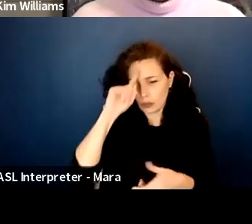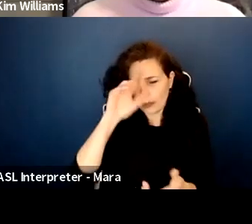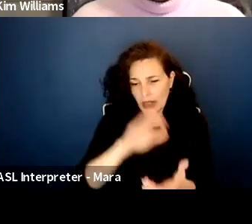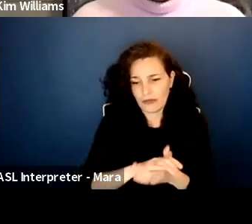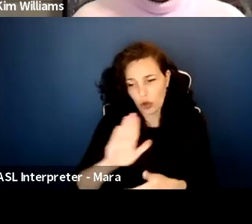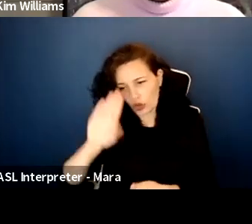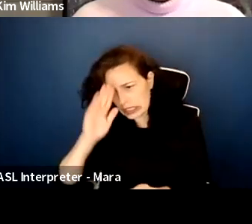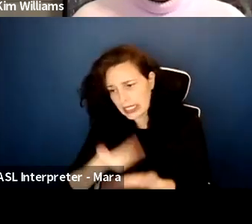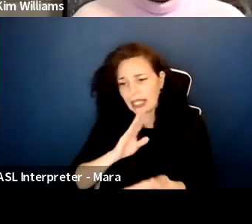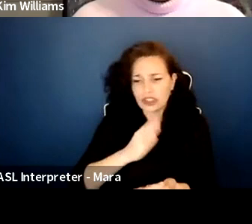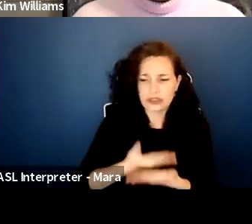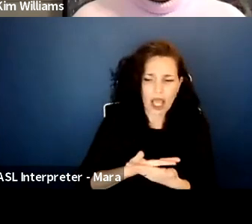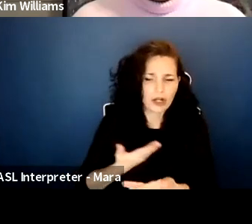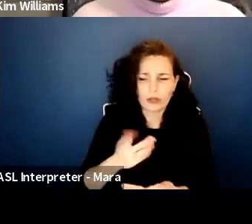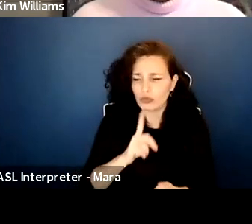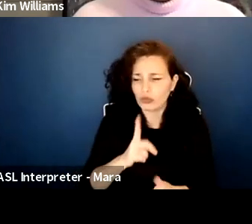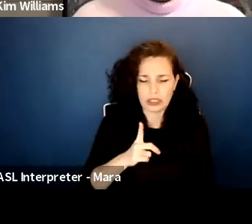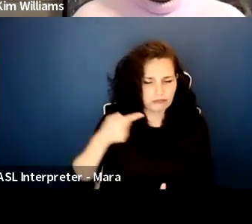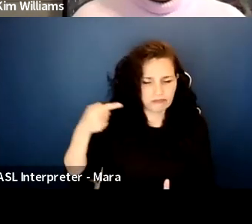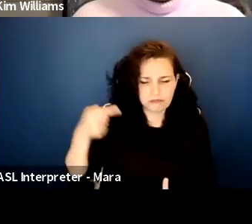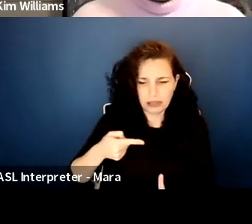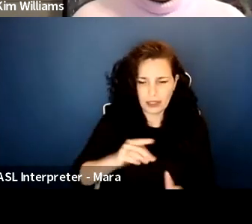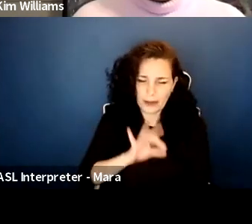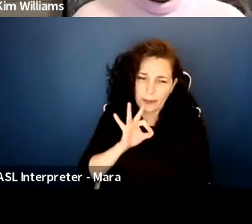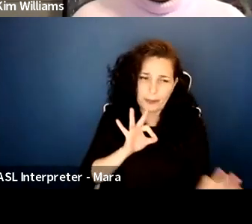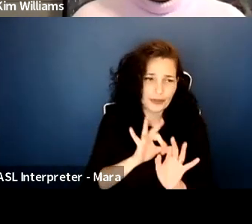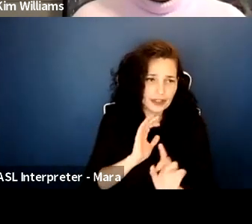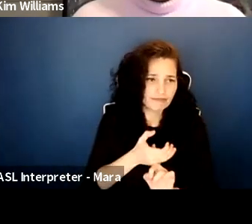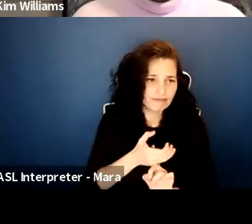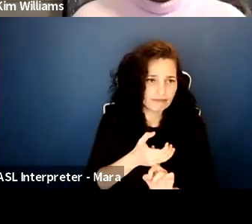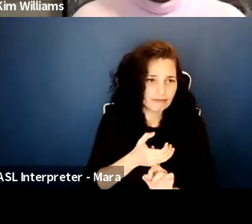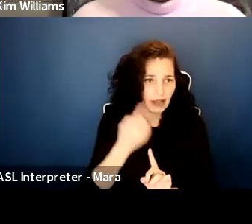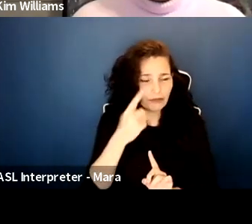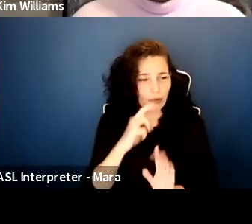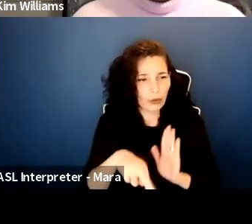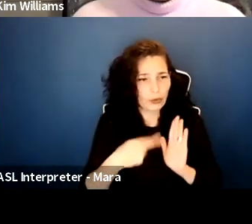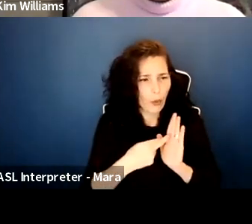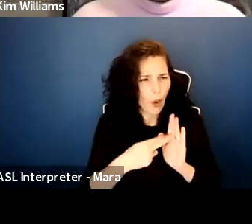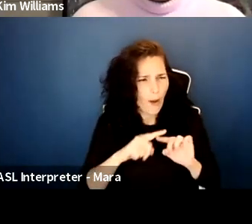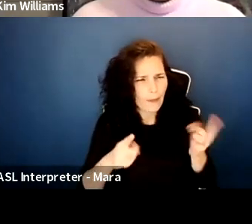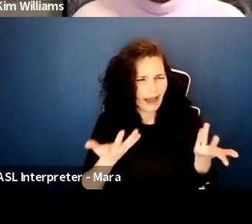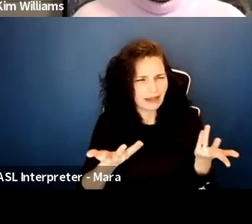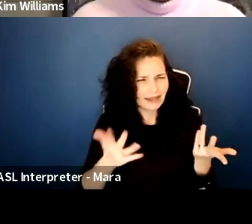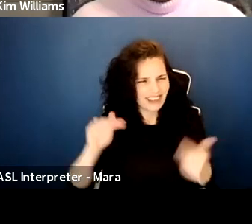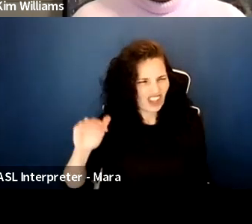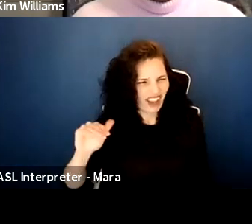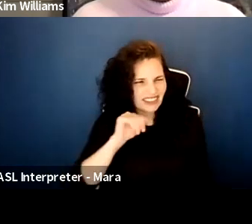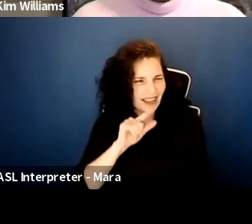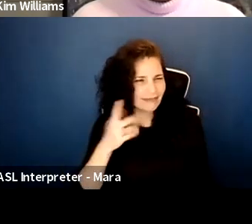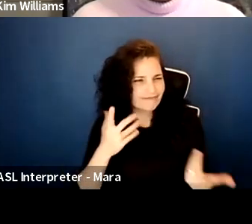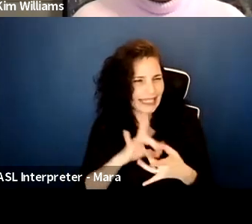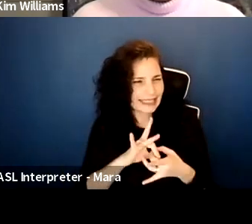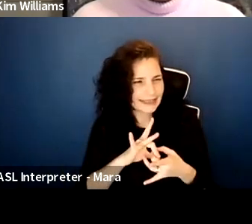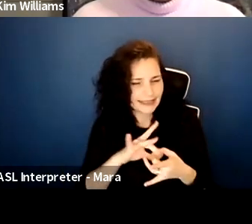son, your daughter really is perfect for this part, but they're not connecting to the material. They're not